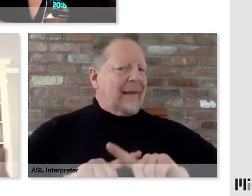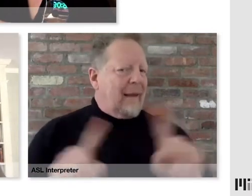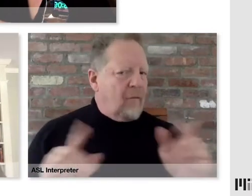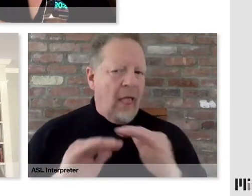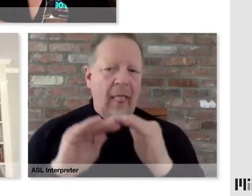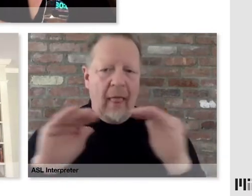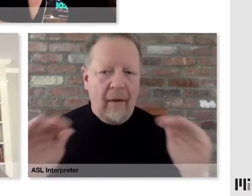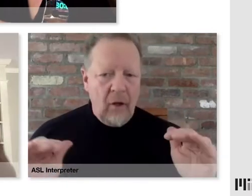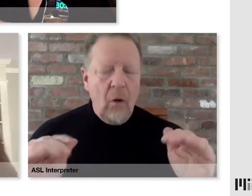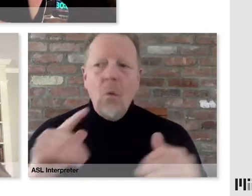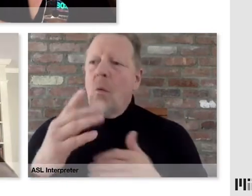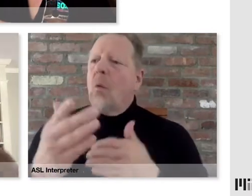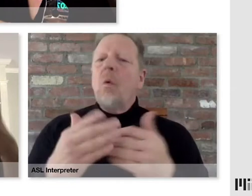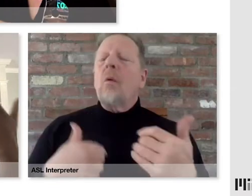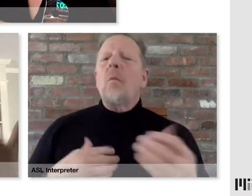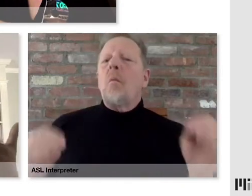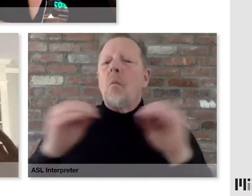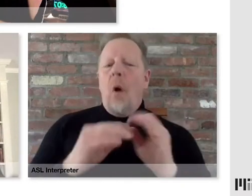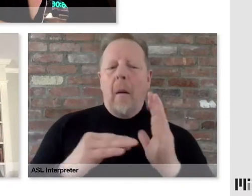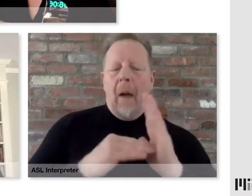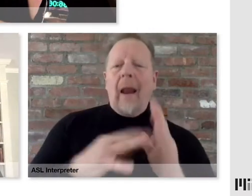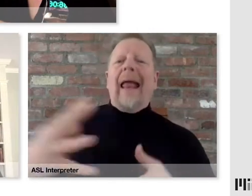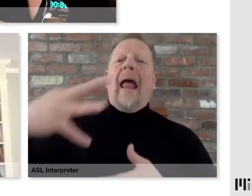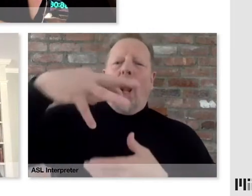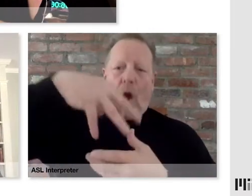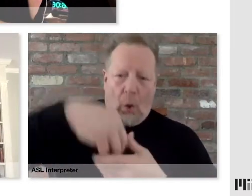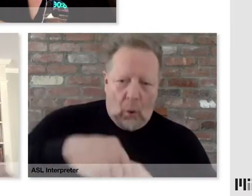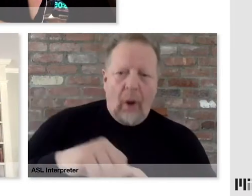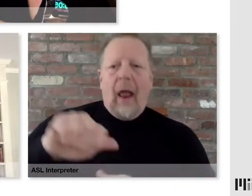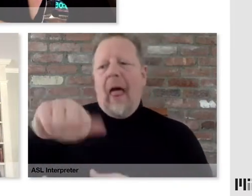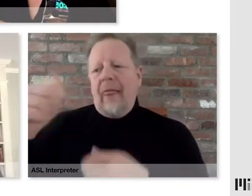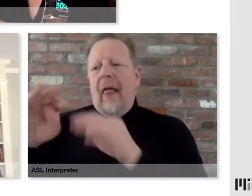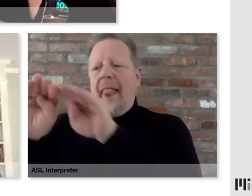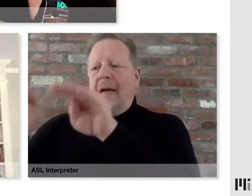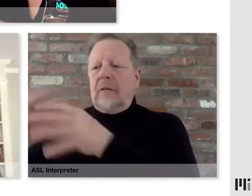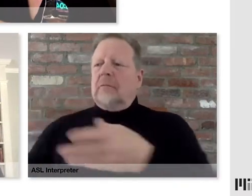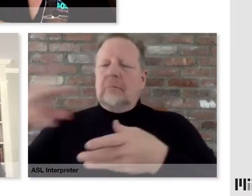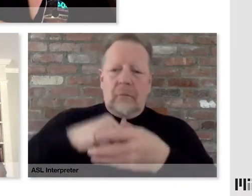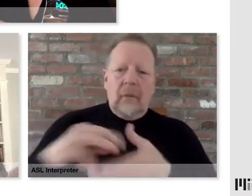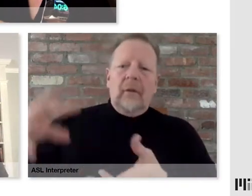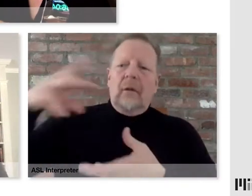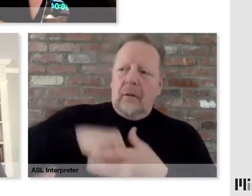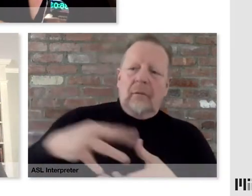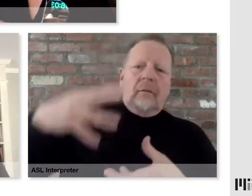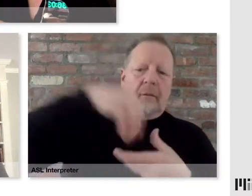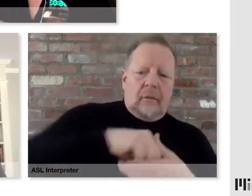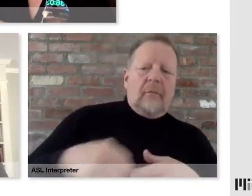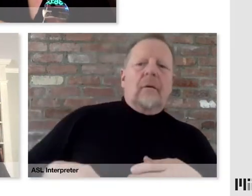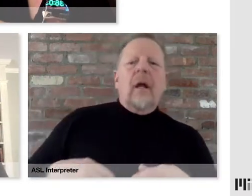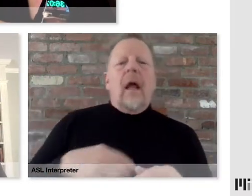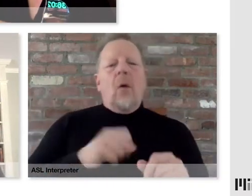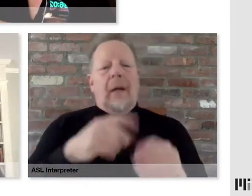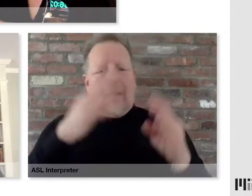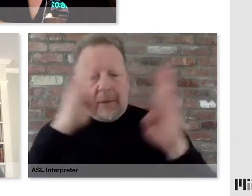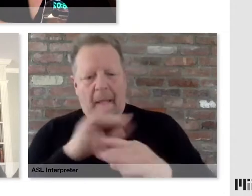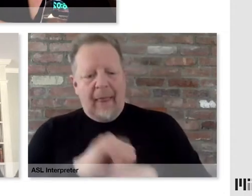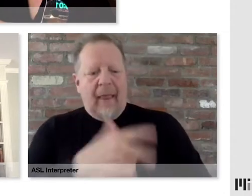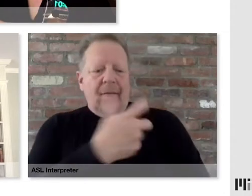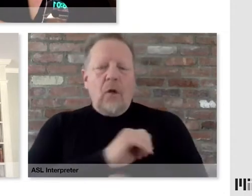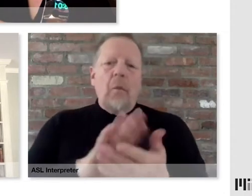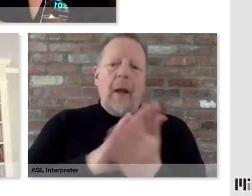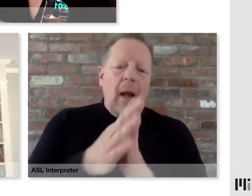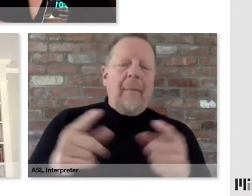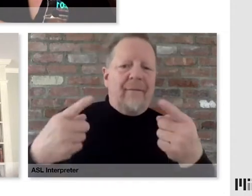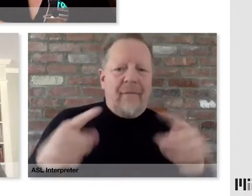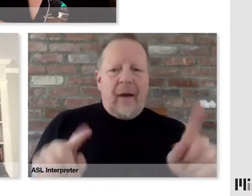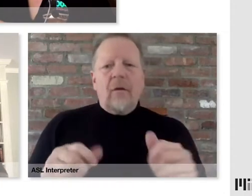think, or rather, our models include other levels, and they are about things like whether or not we can expect the vaccine to be effective against the